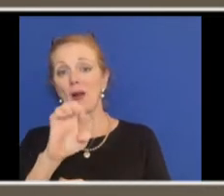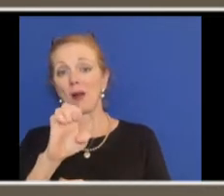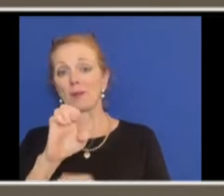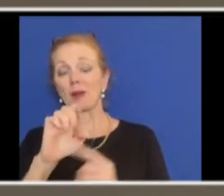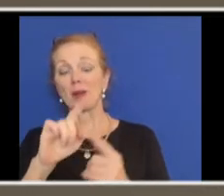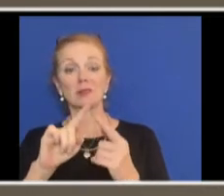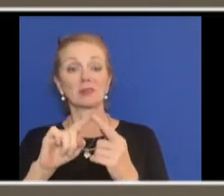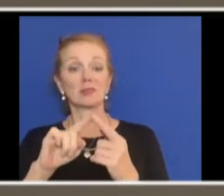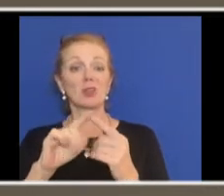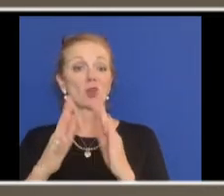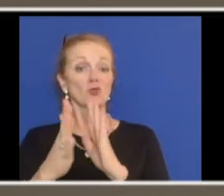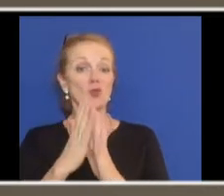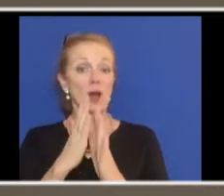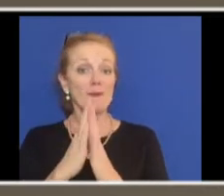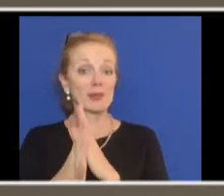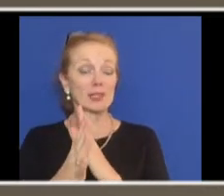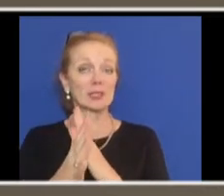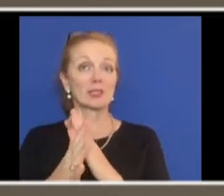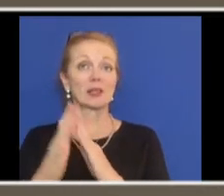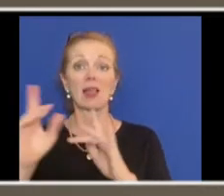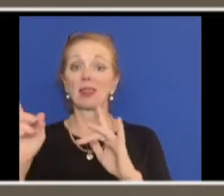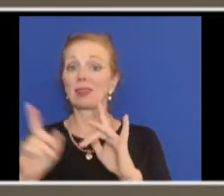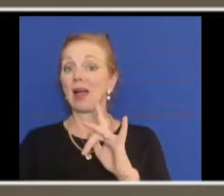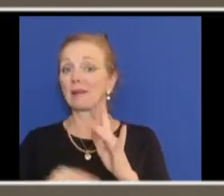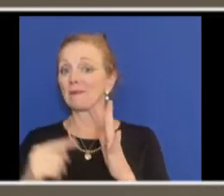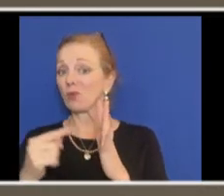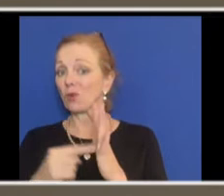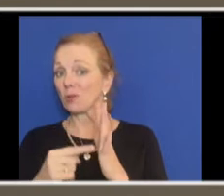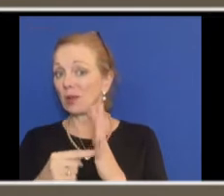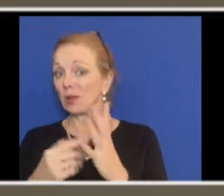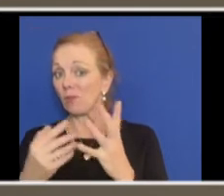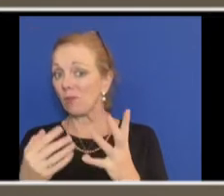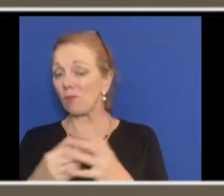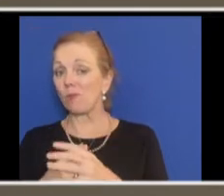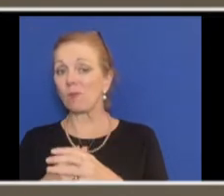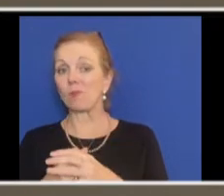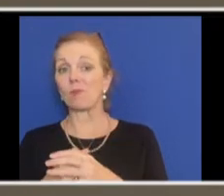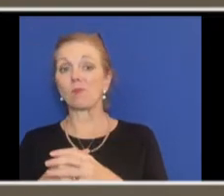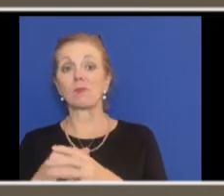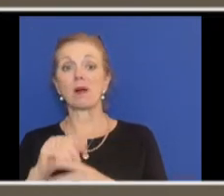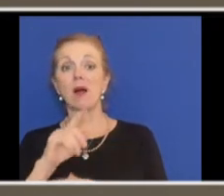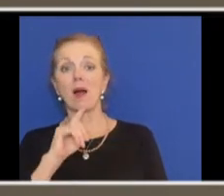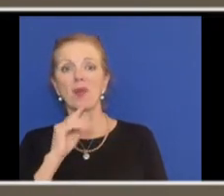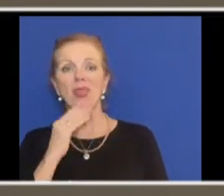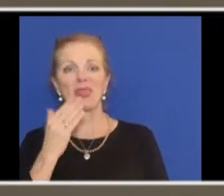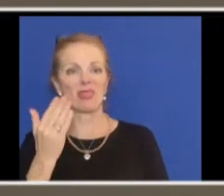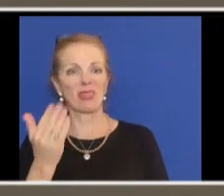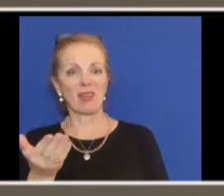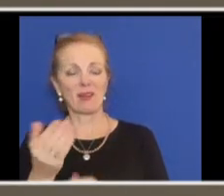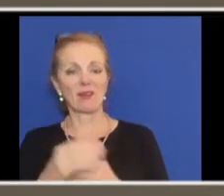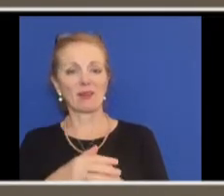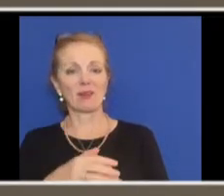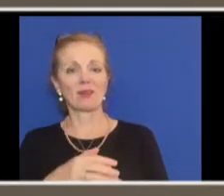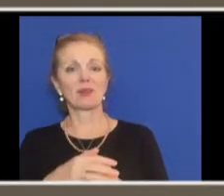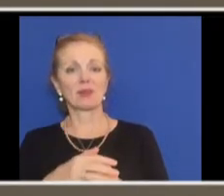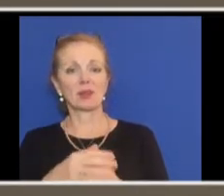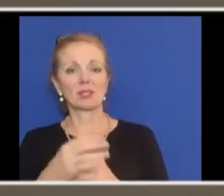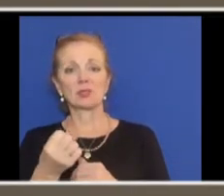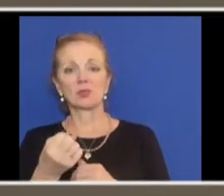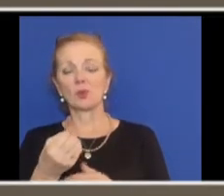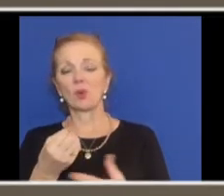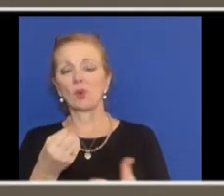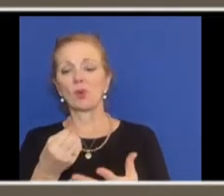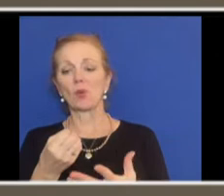is it is it lack of affordability are we there so I